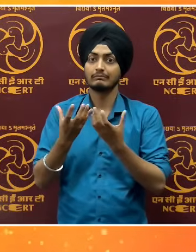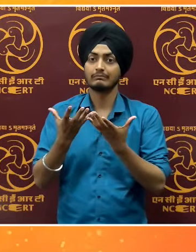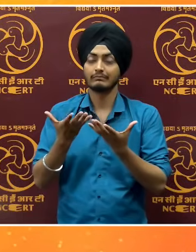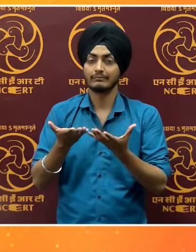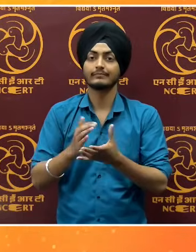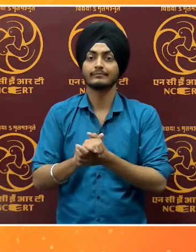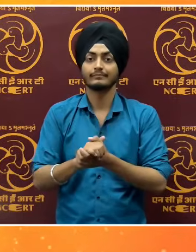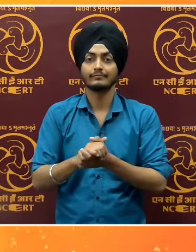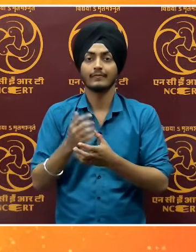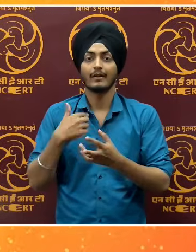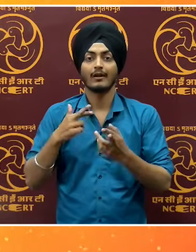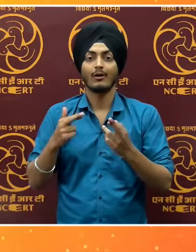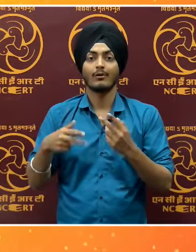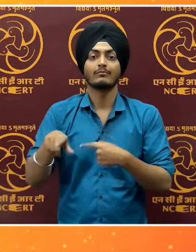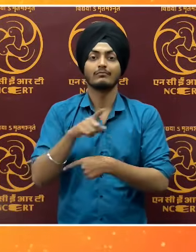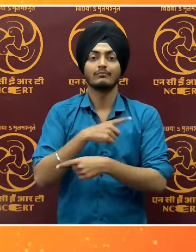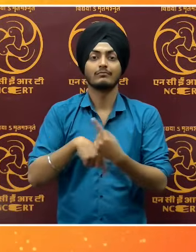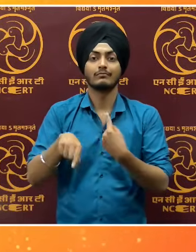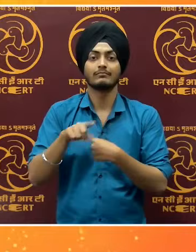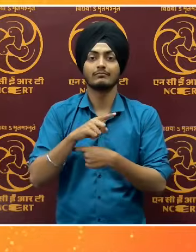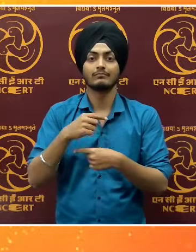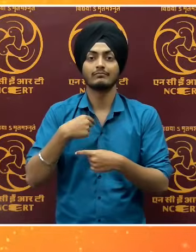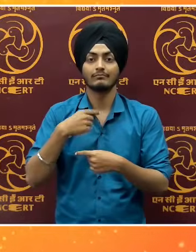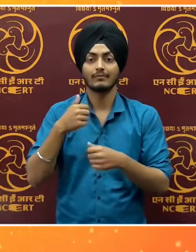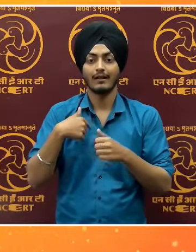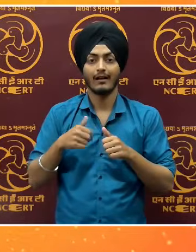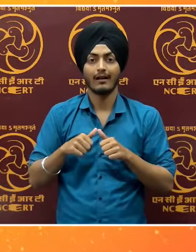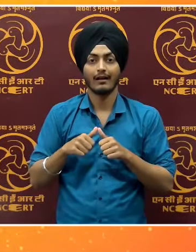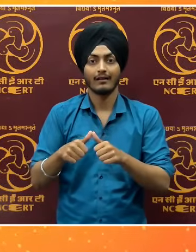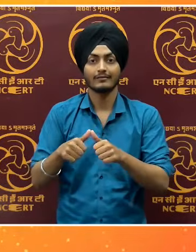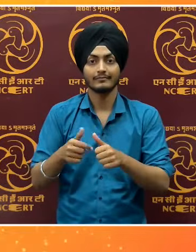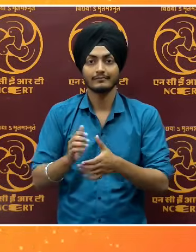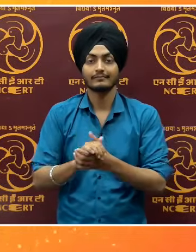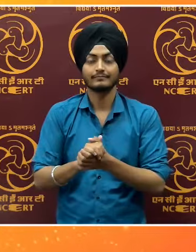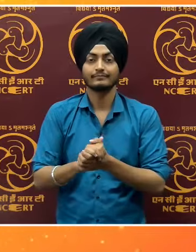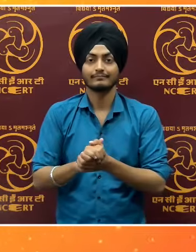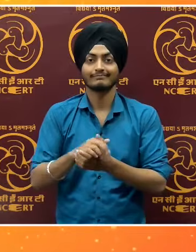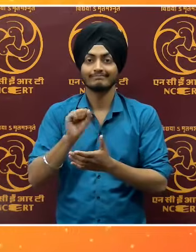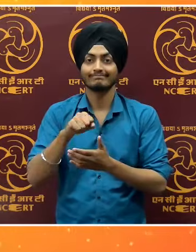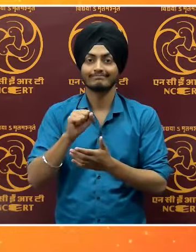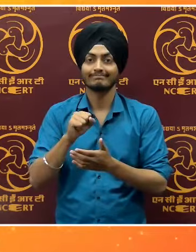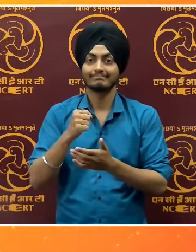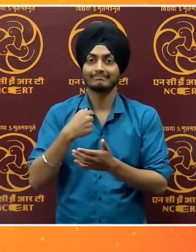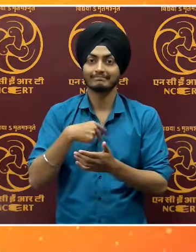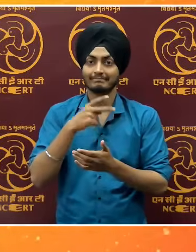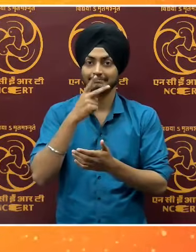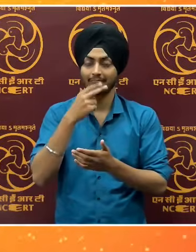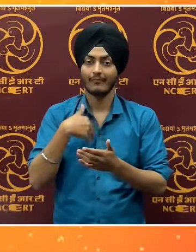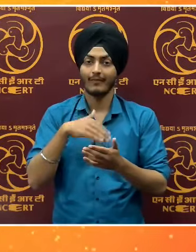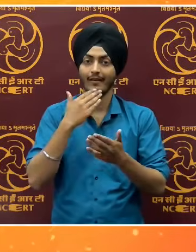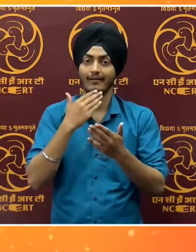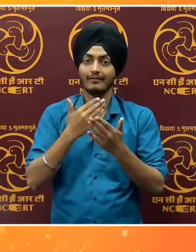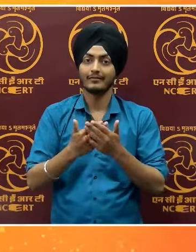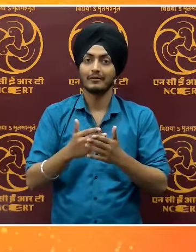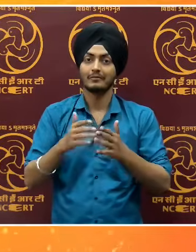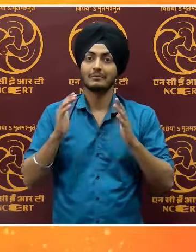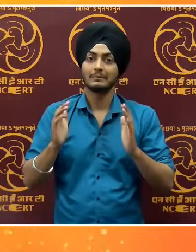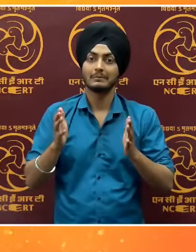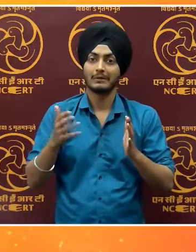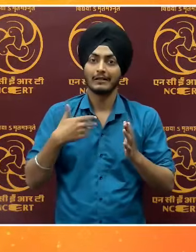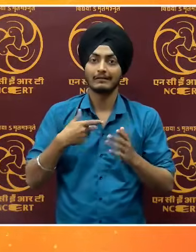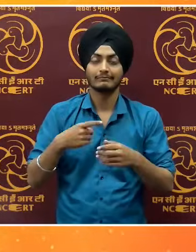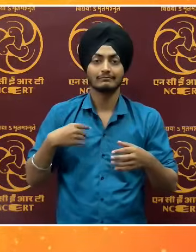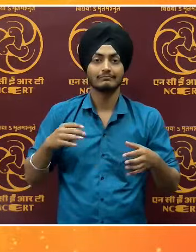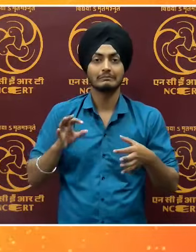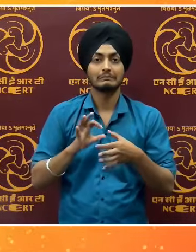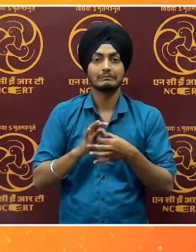filament. I hope you and I answered that question. Yes, sir, absolutely, you did. Thank you so much for being with us today. It